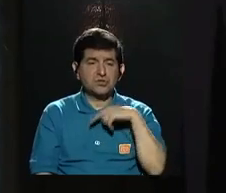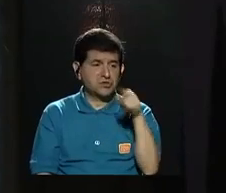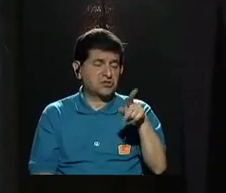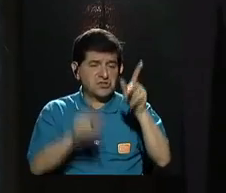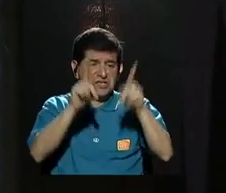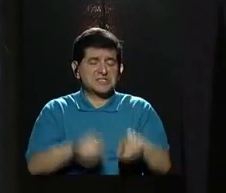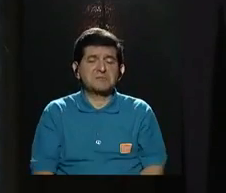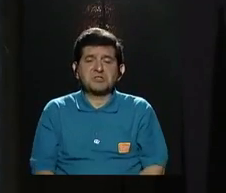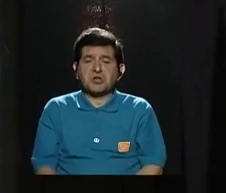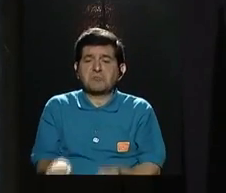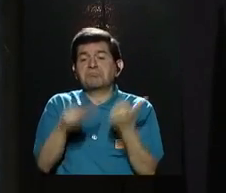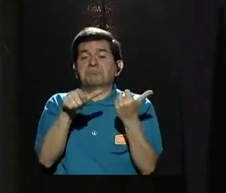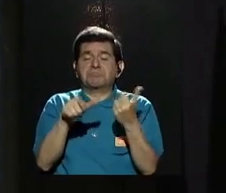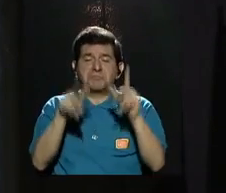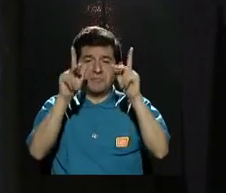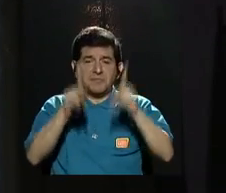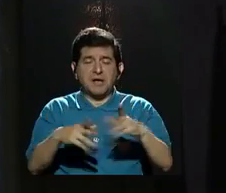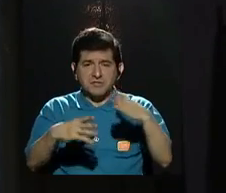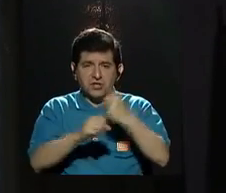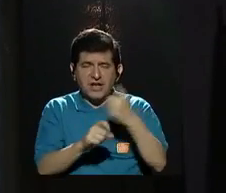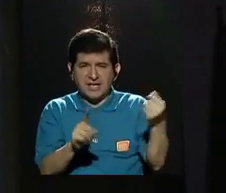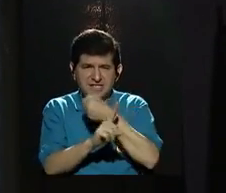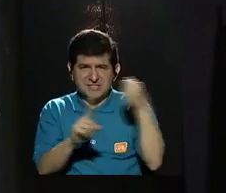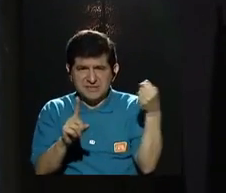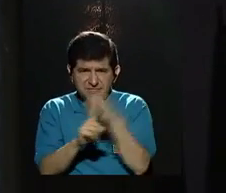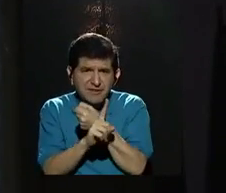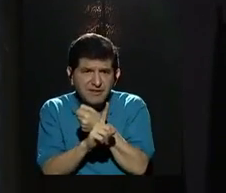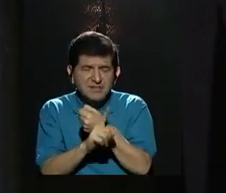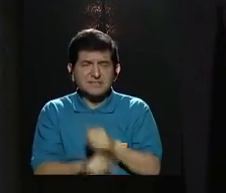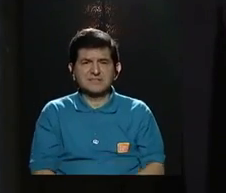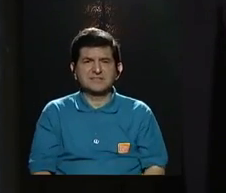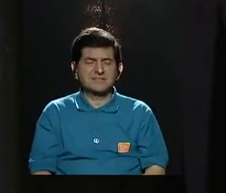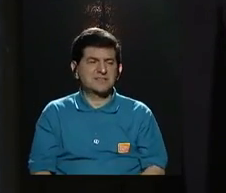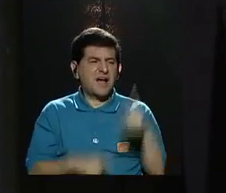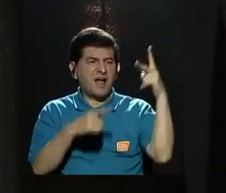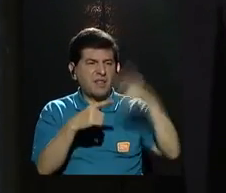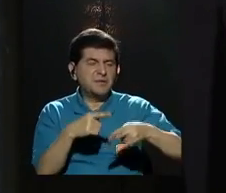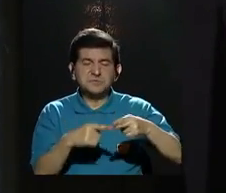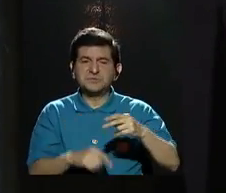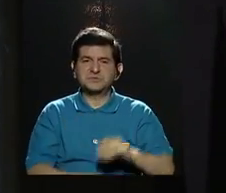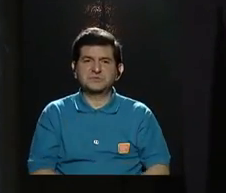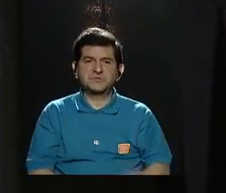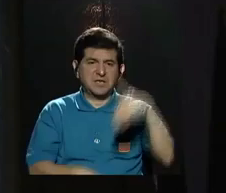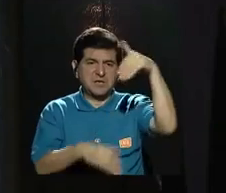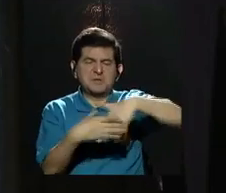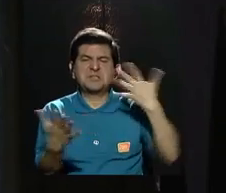violence. Fire them from their jobs, send them to prison.